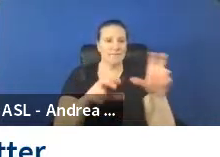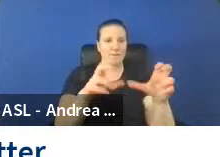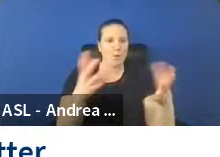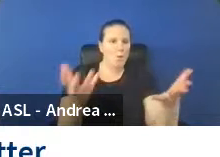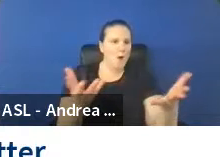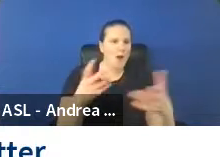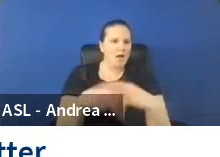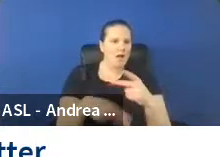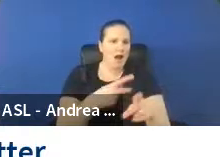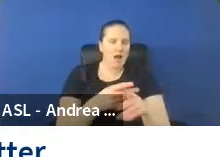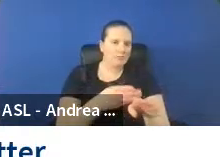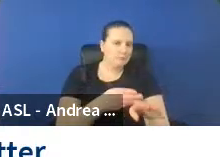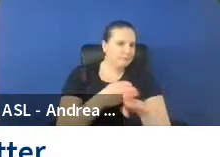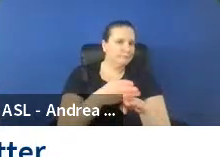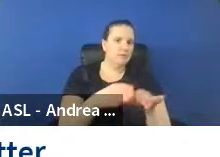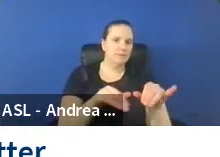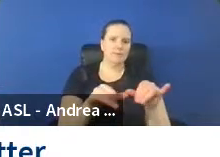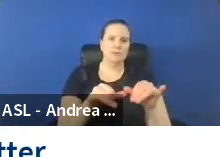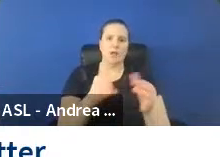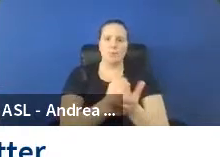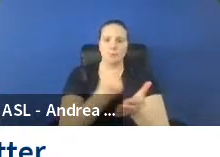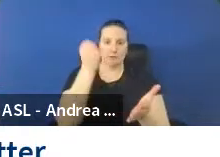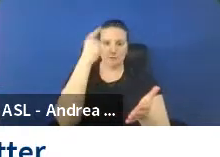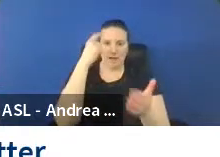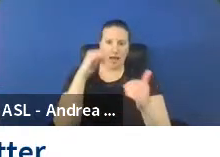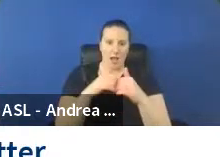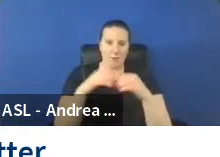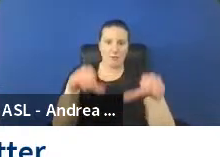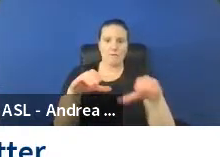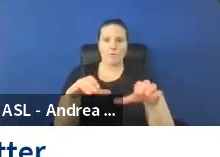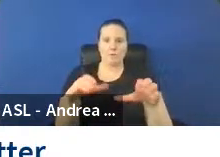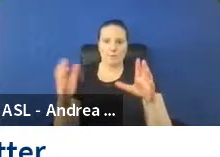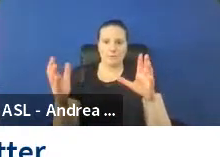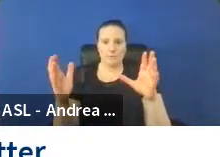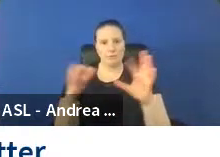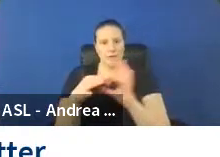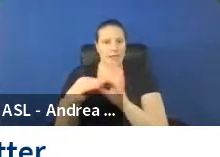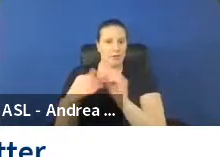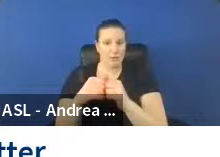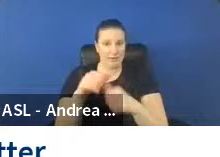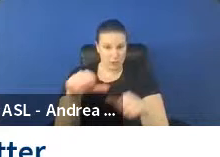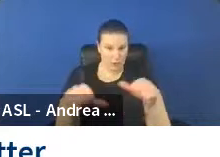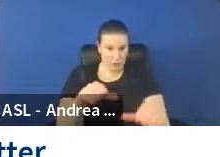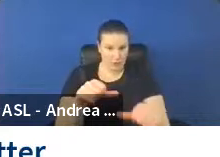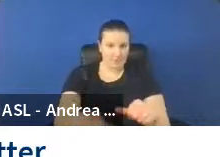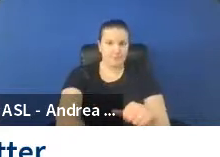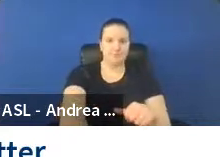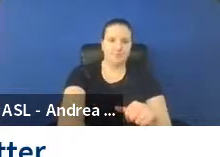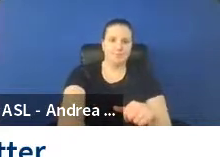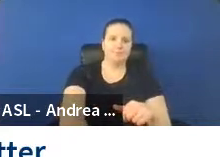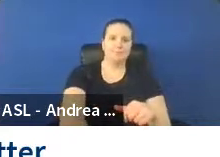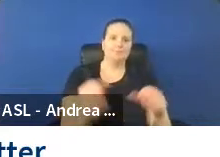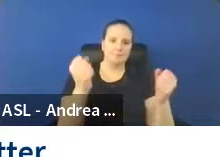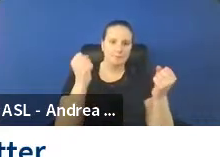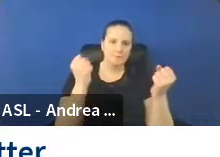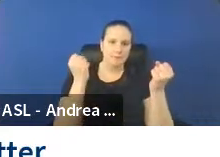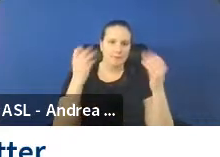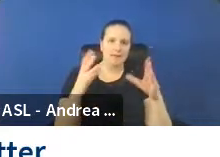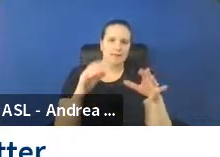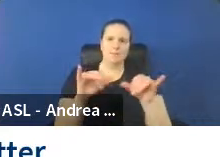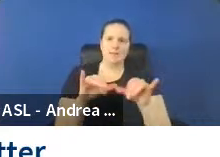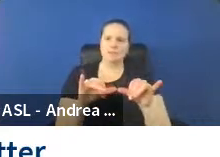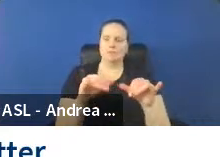types of measures that help you to understand how they perform relative to each other? So a lot of the measures were really about